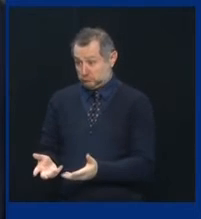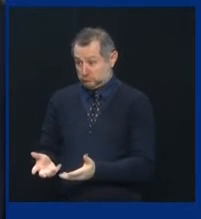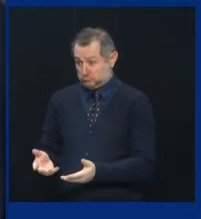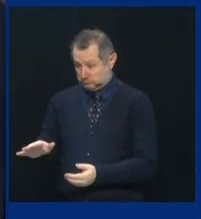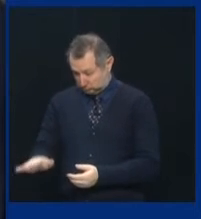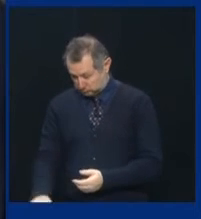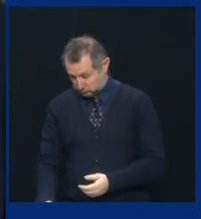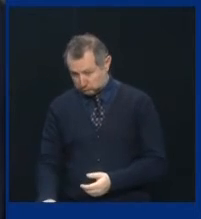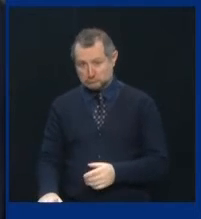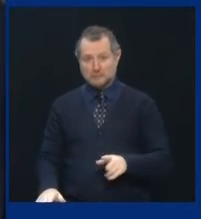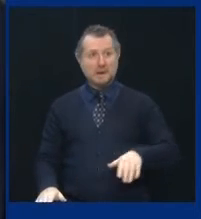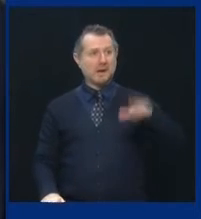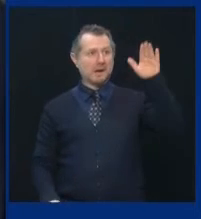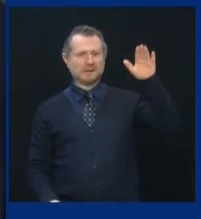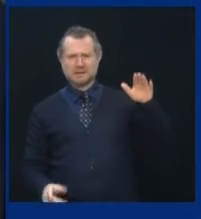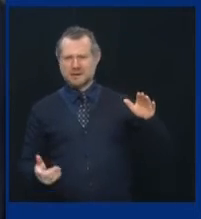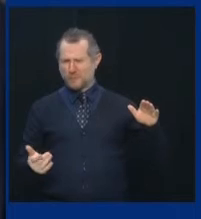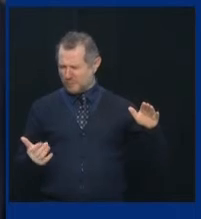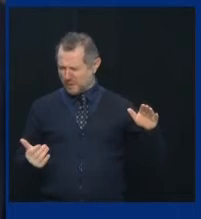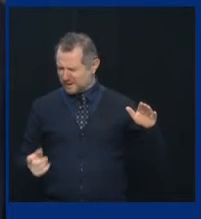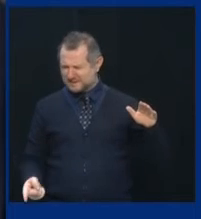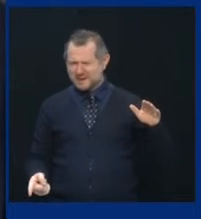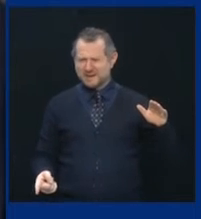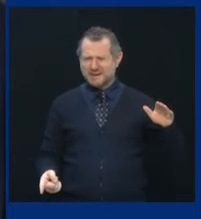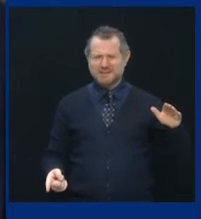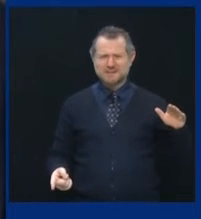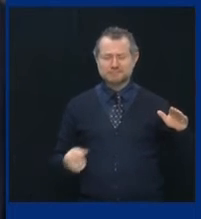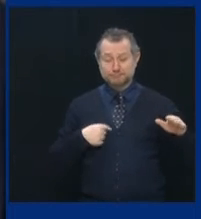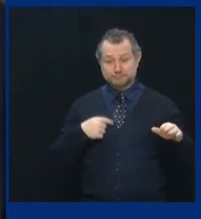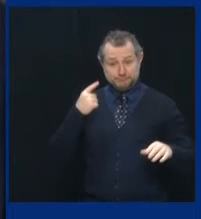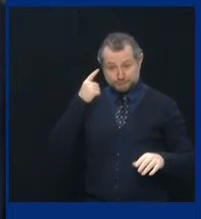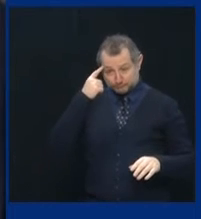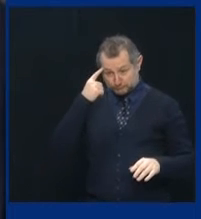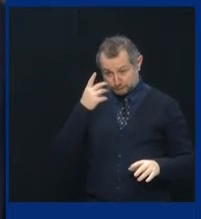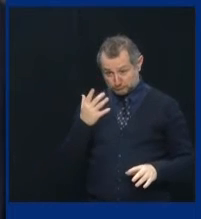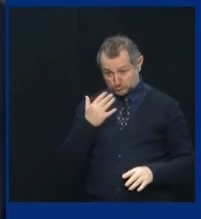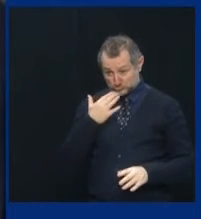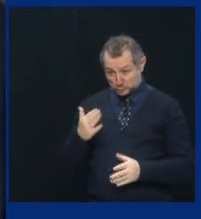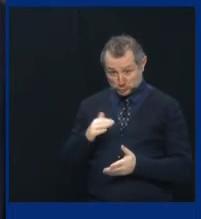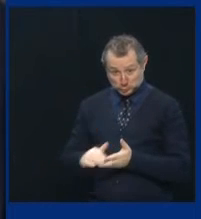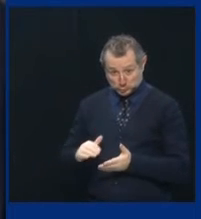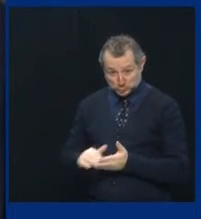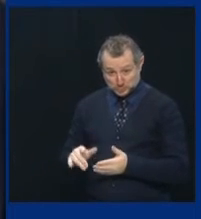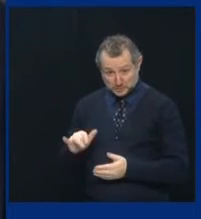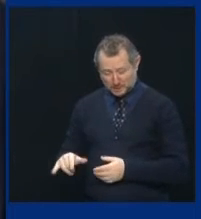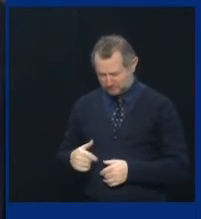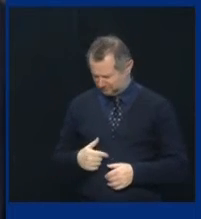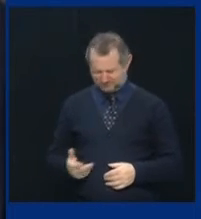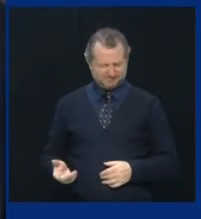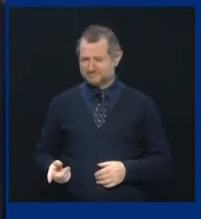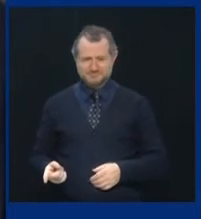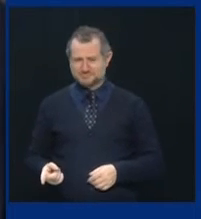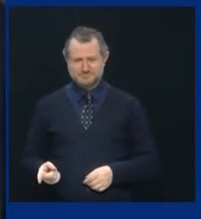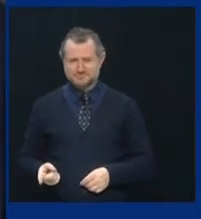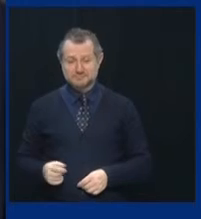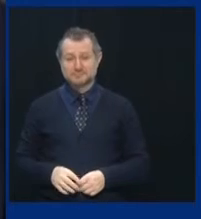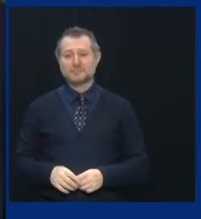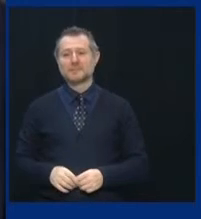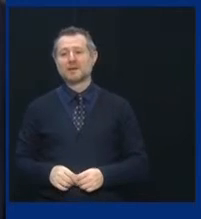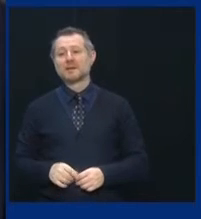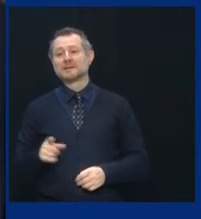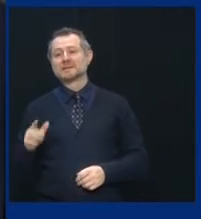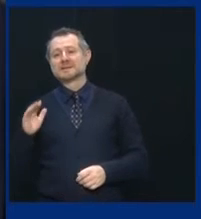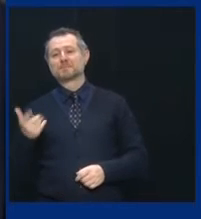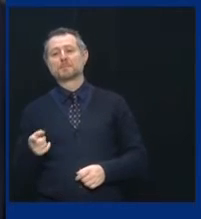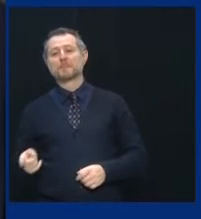15. And I haven't heard a good explanation that's anything other than within their own